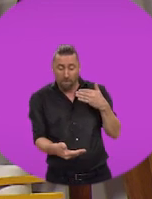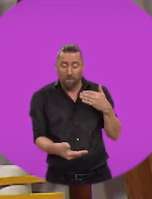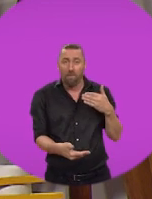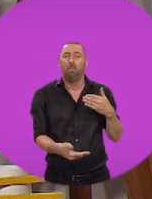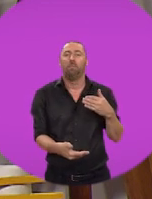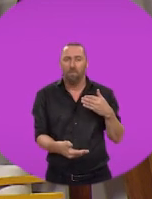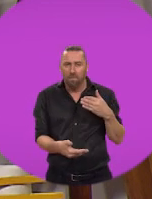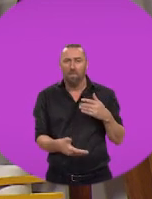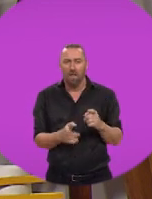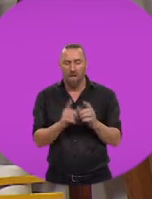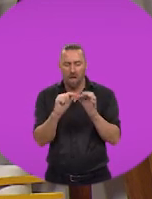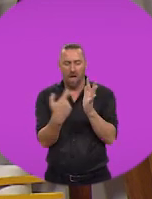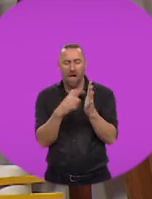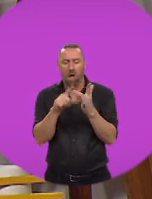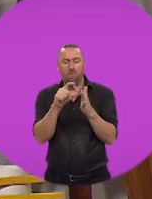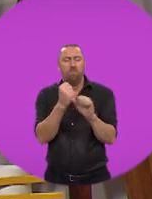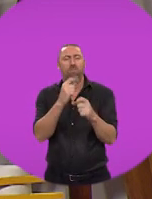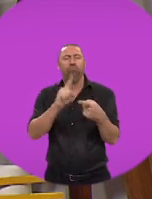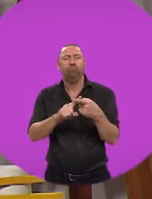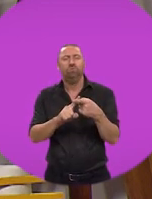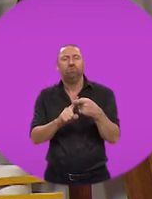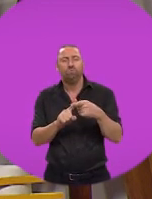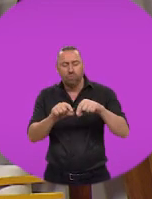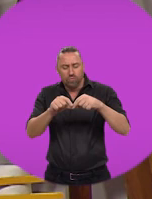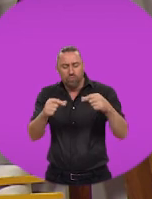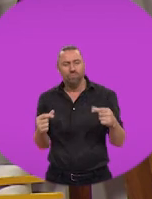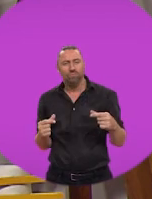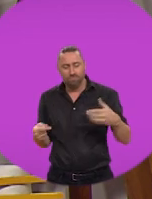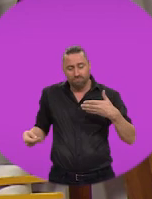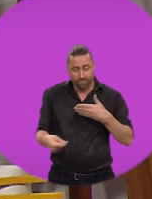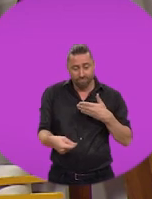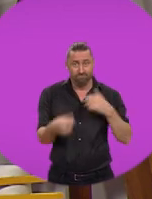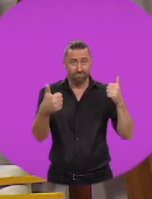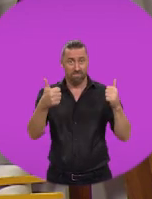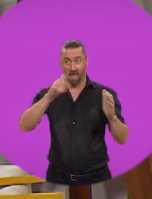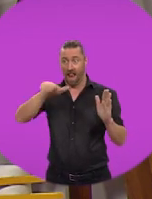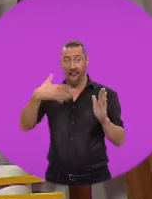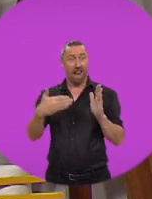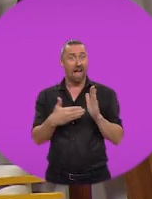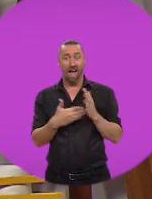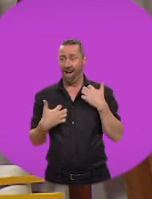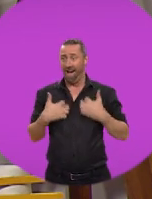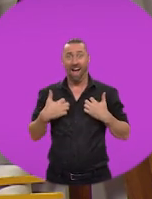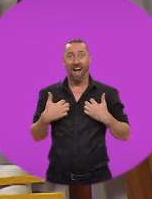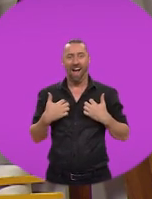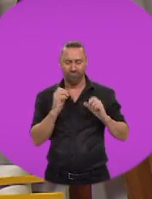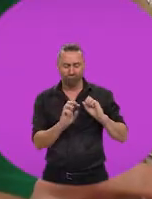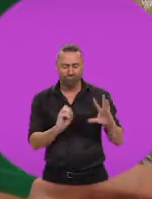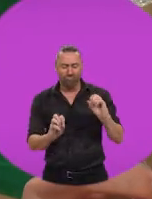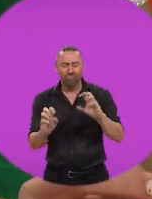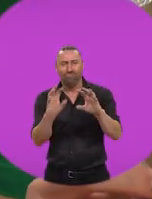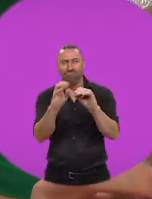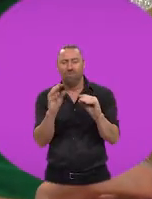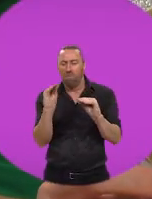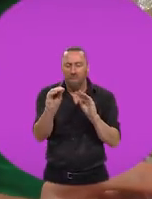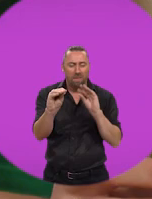to be our guitar bridge. Lastly, we've reached the final step and that means it's time for my favorite part, to decorate. So we